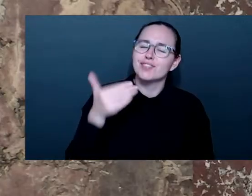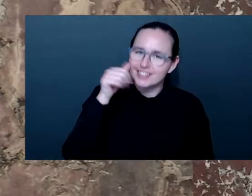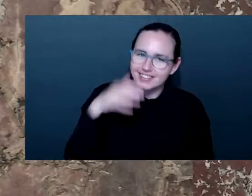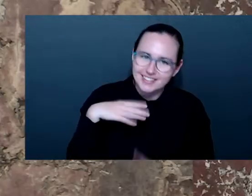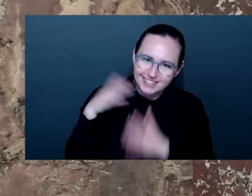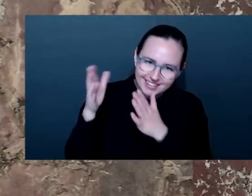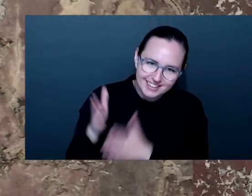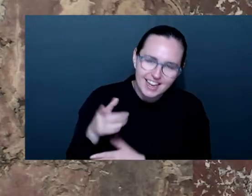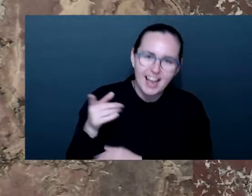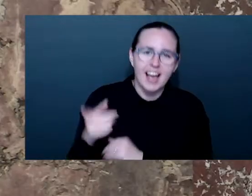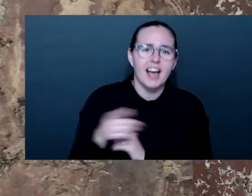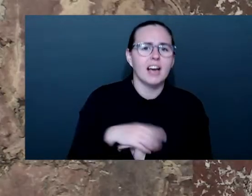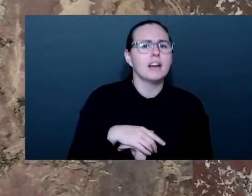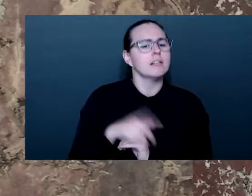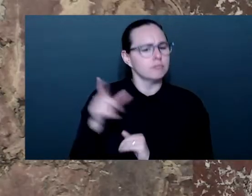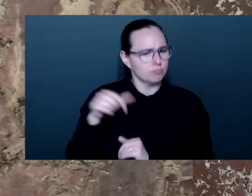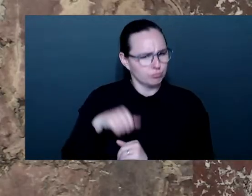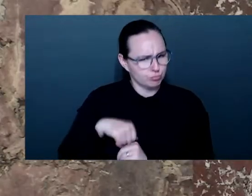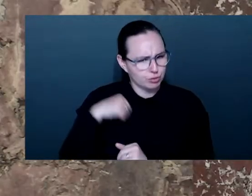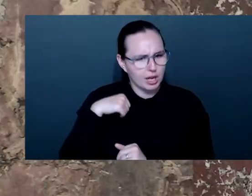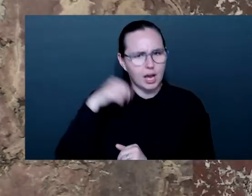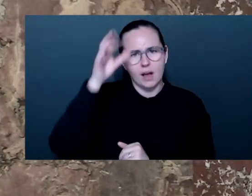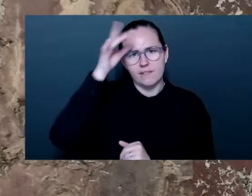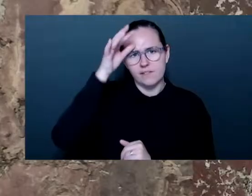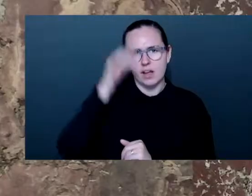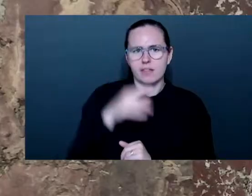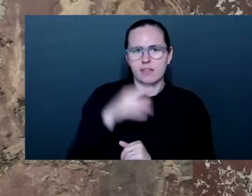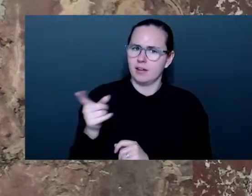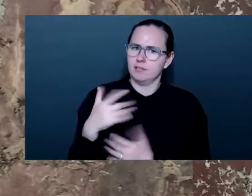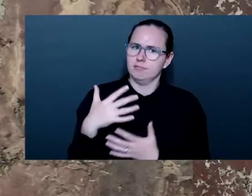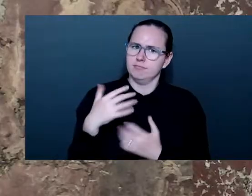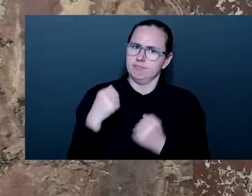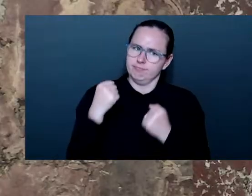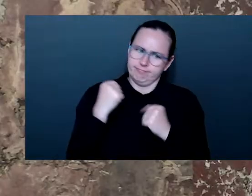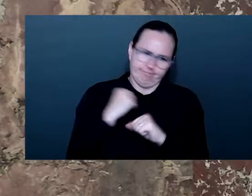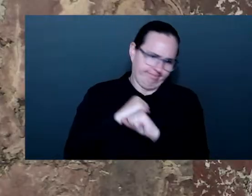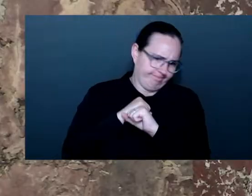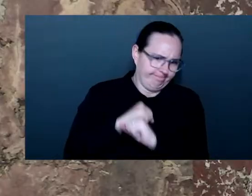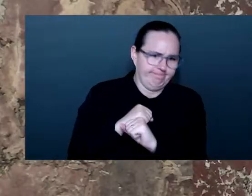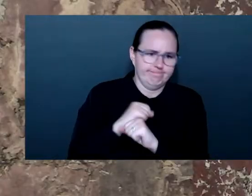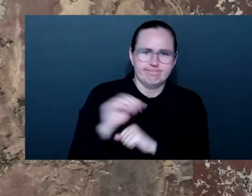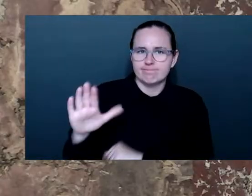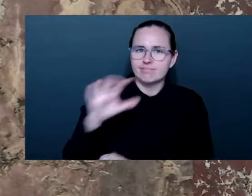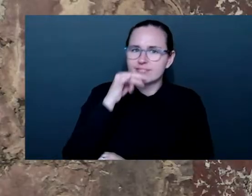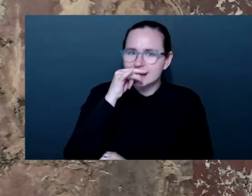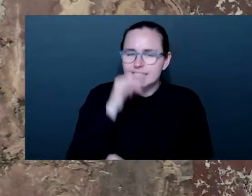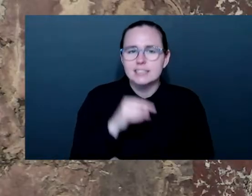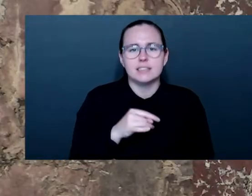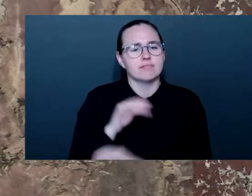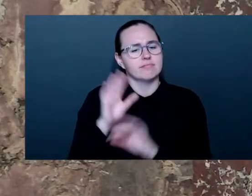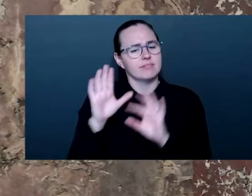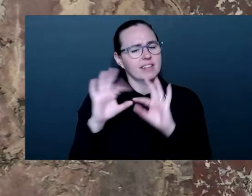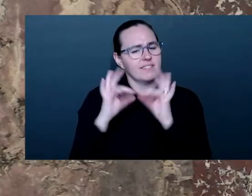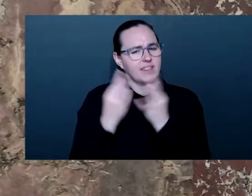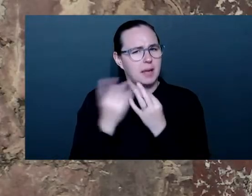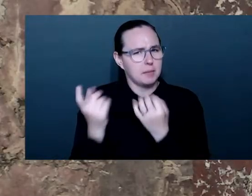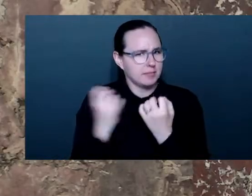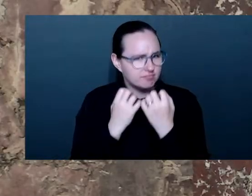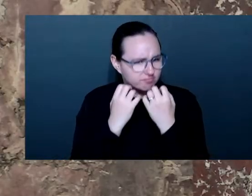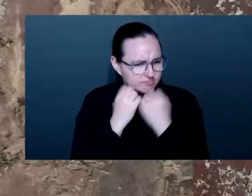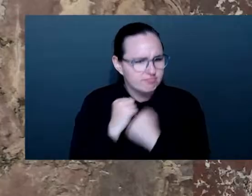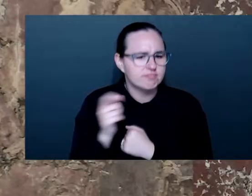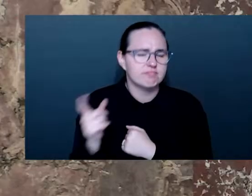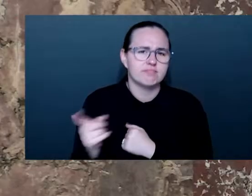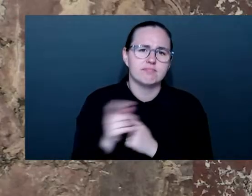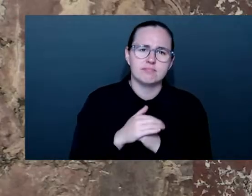defensive of his kids and his family. He puts a smile on the face of everybody in the legislature when he passes